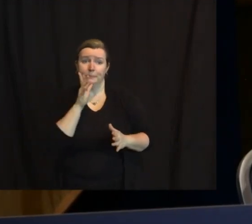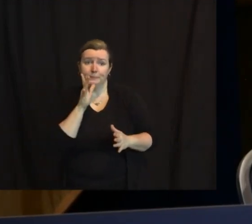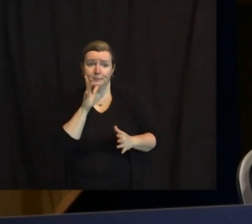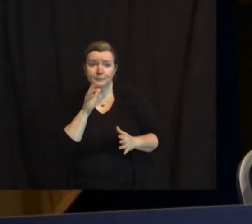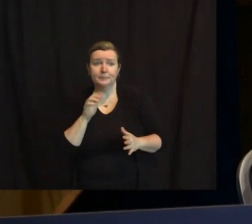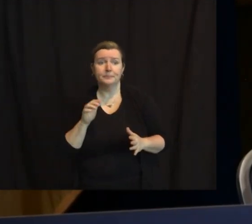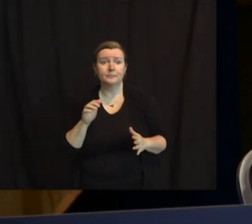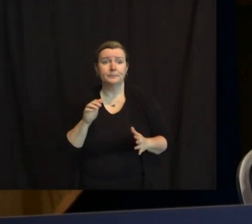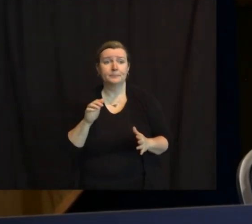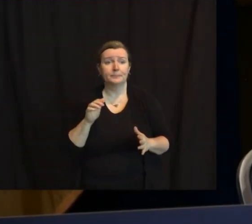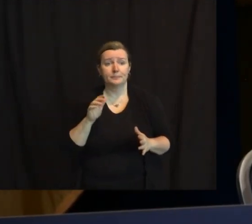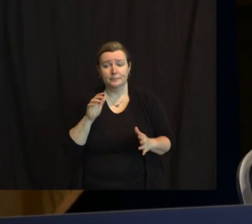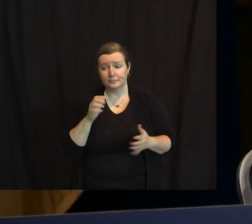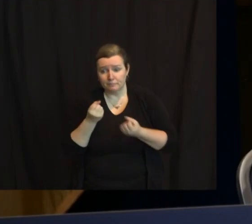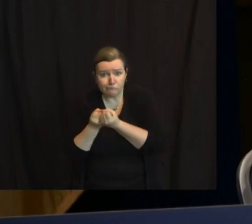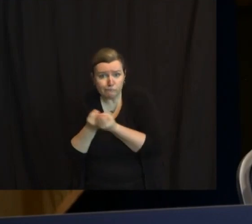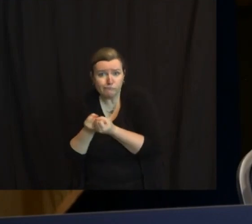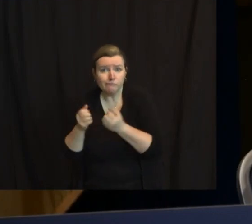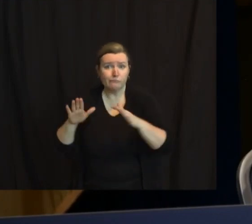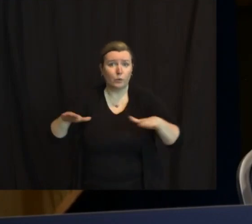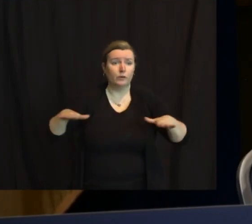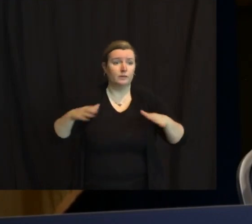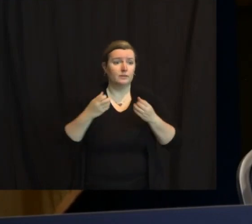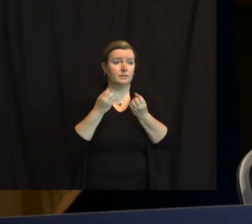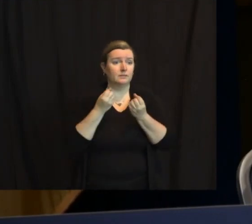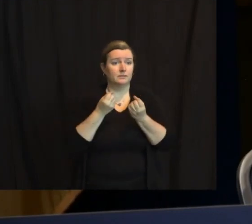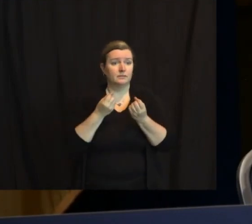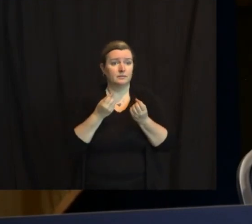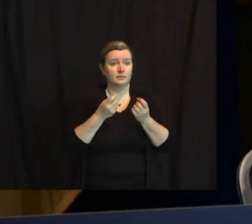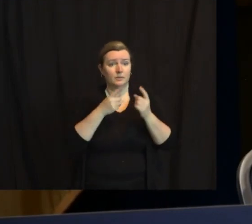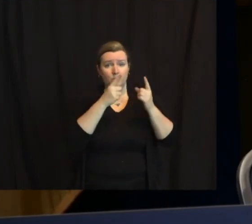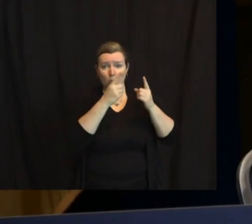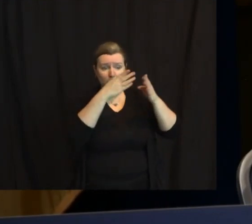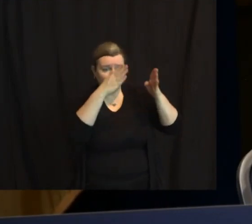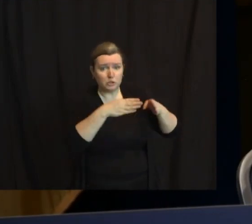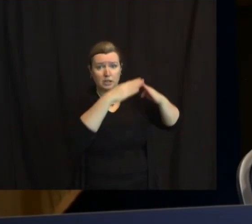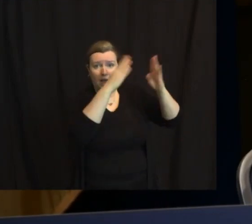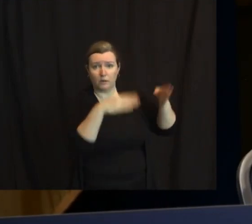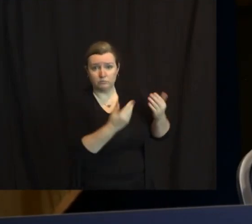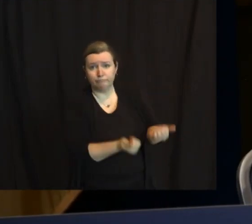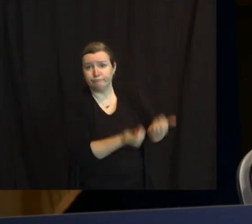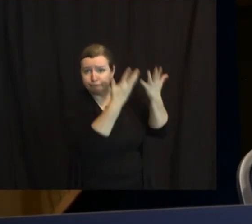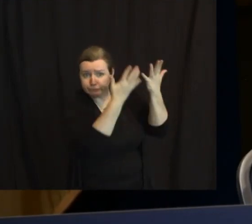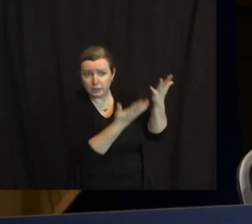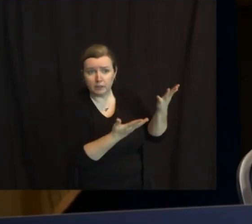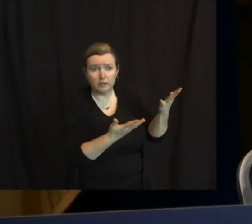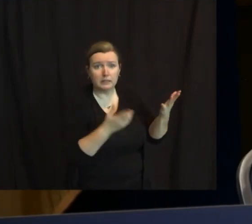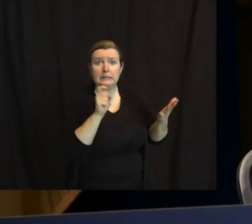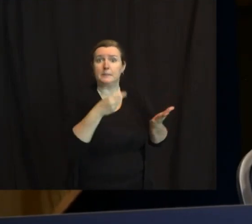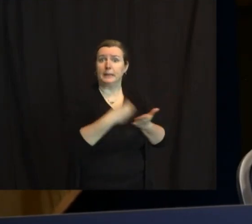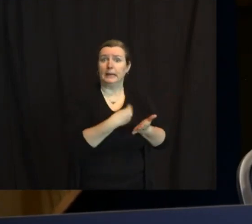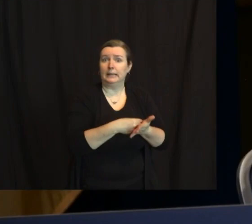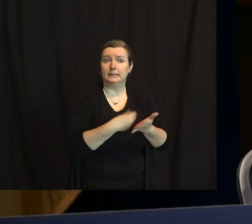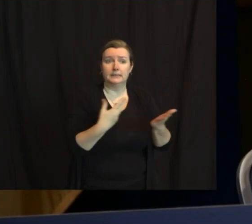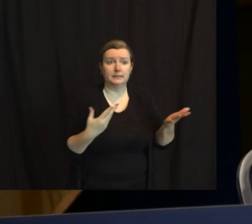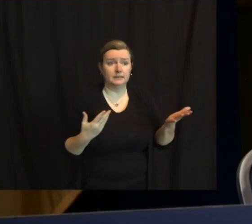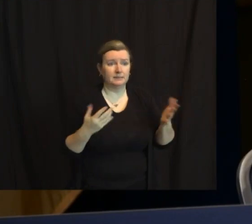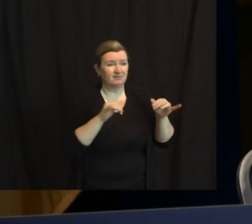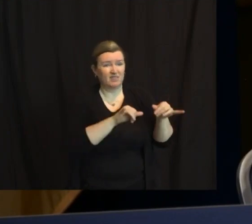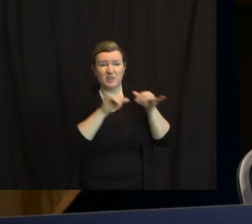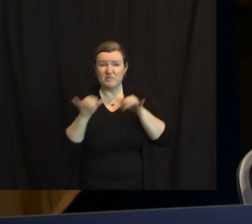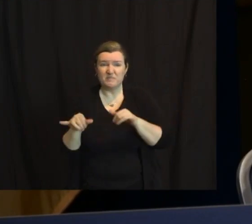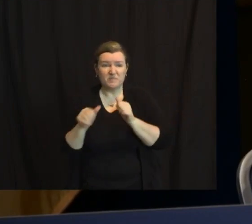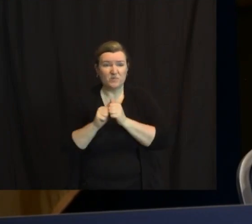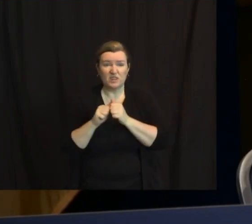dealt with yesterday. There's all kinds of emergent situations, just like we all dealt with in Sandy when I was with the federal government. And each one